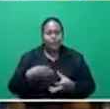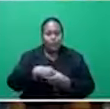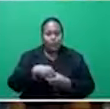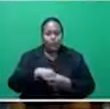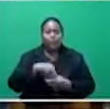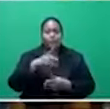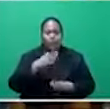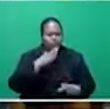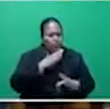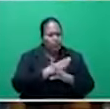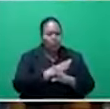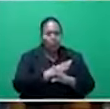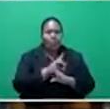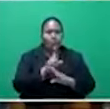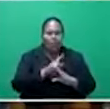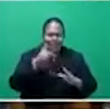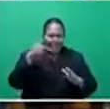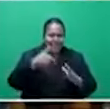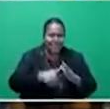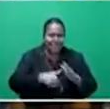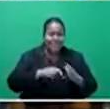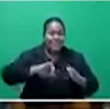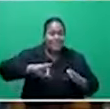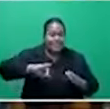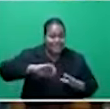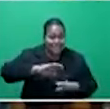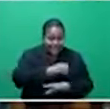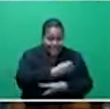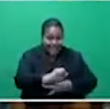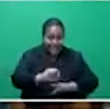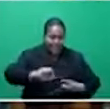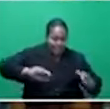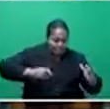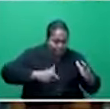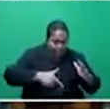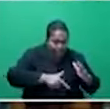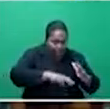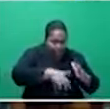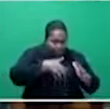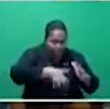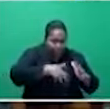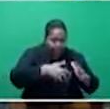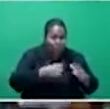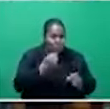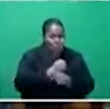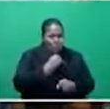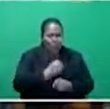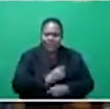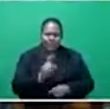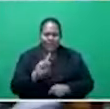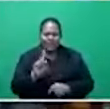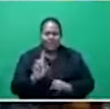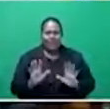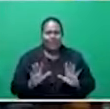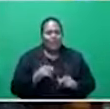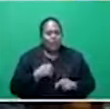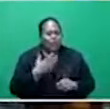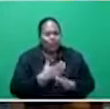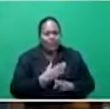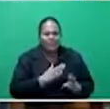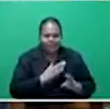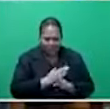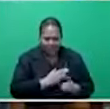deep-sea mining, which reflects this government's position on this issue, was originally included due to its linkage to ocean protection. This was an original draft.